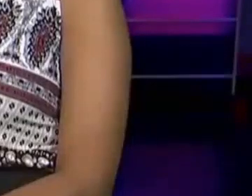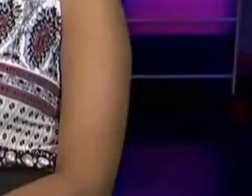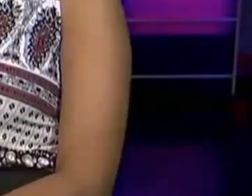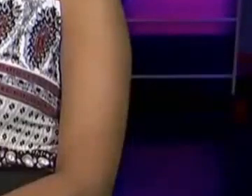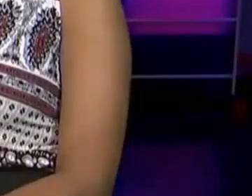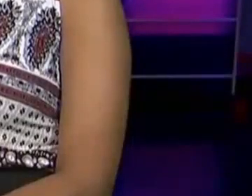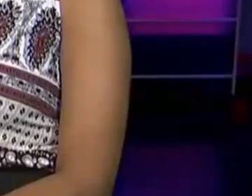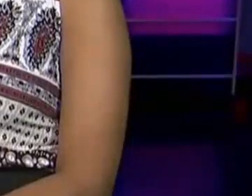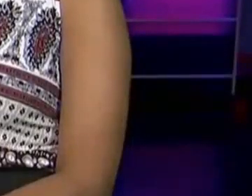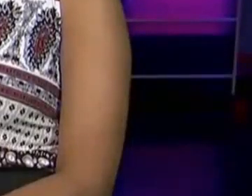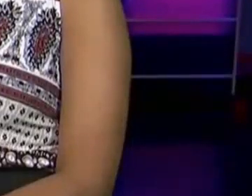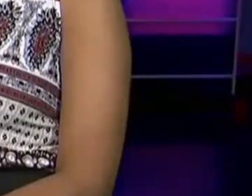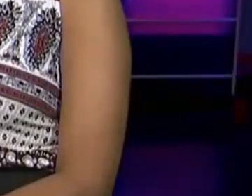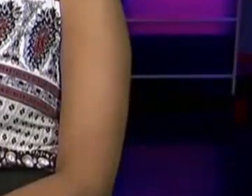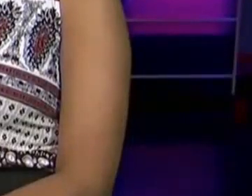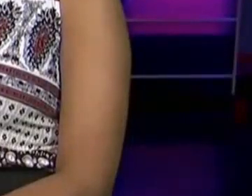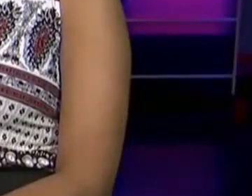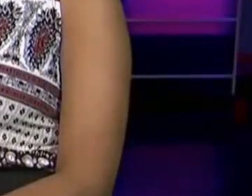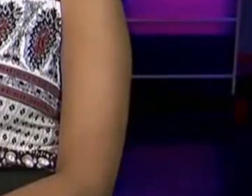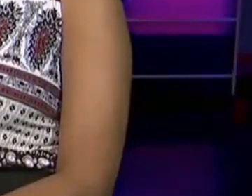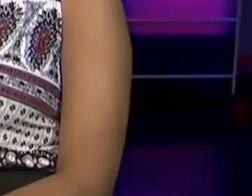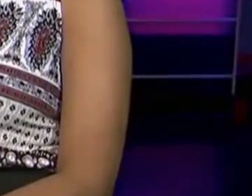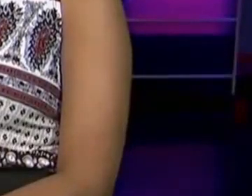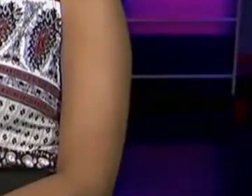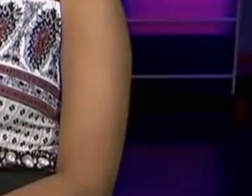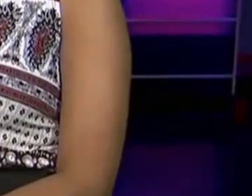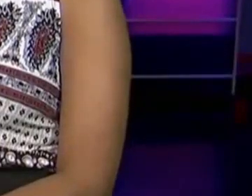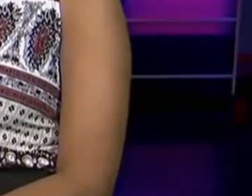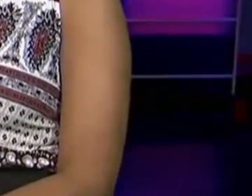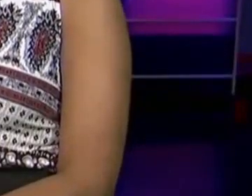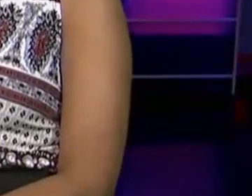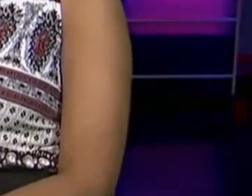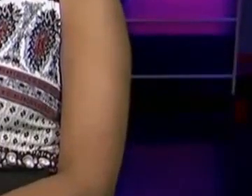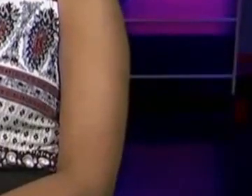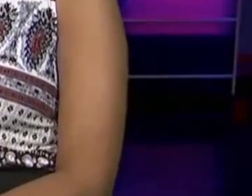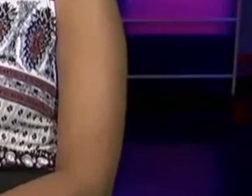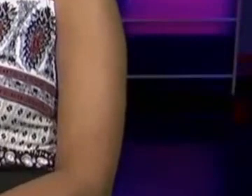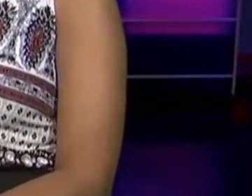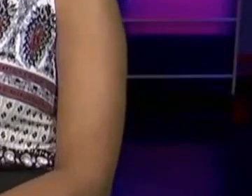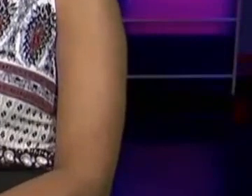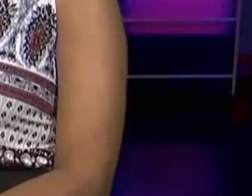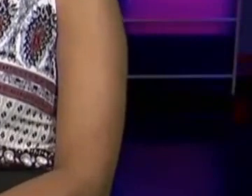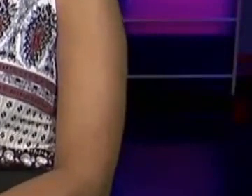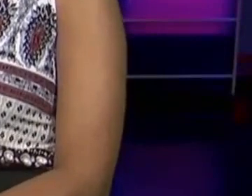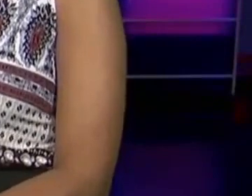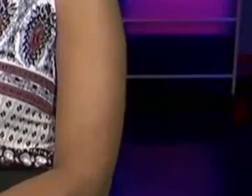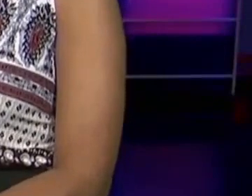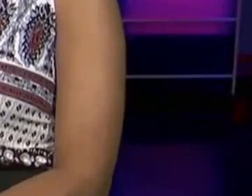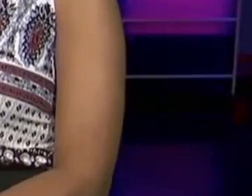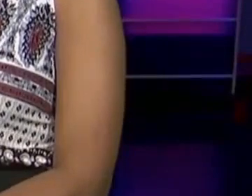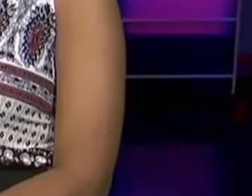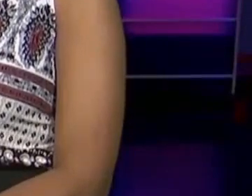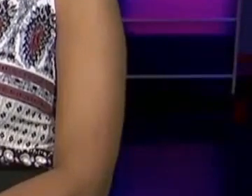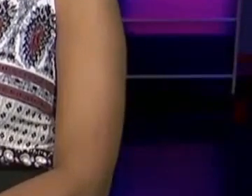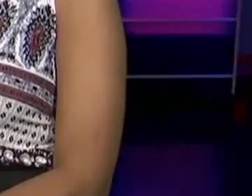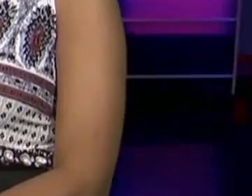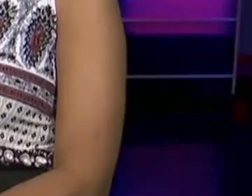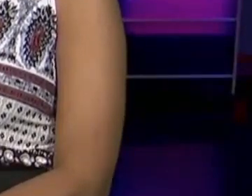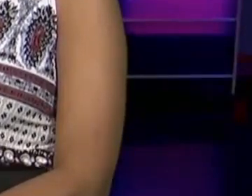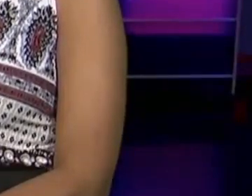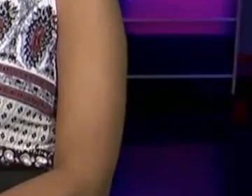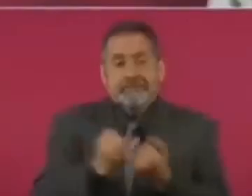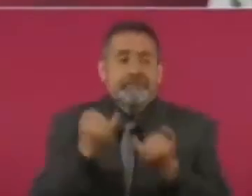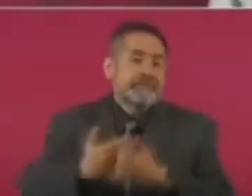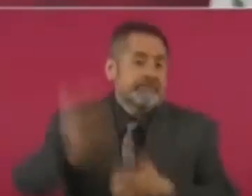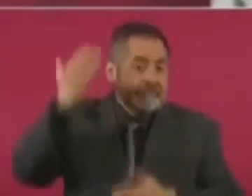The president of Mexico, Andrés Manuel López Obrador, announced that on Sunday, November 27th, he will lead a march to mark his 4 years